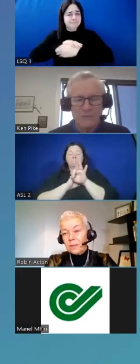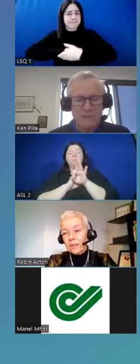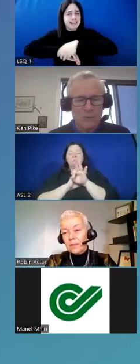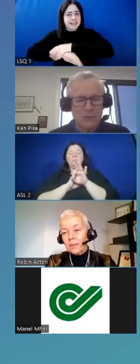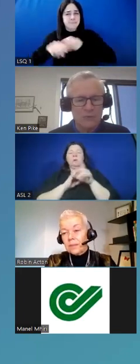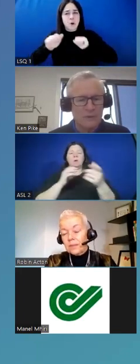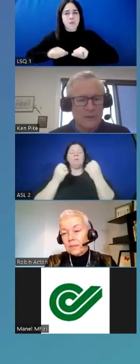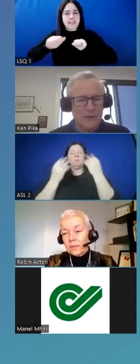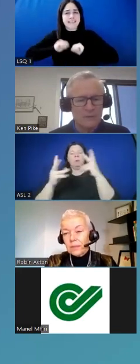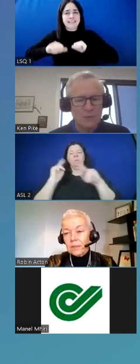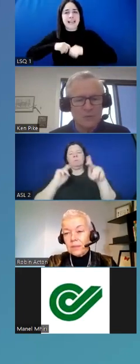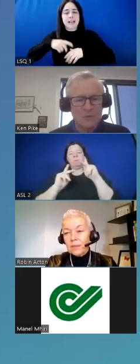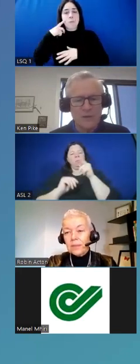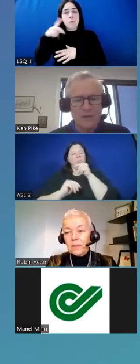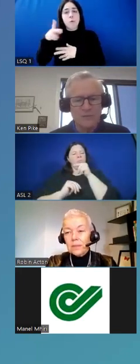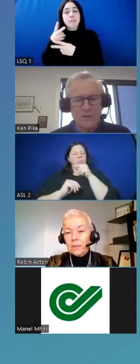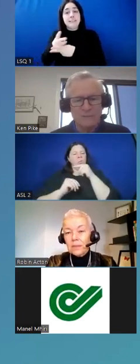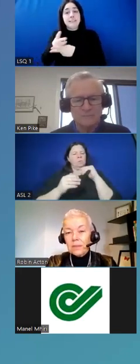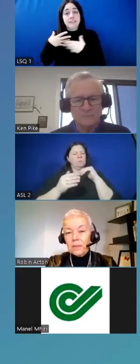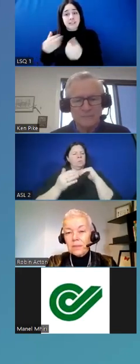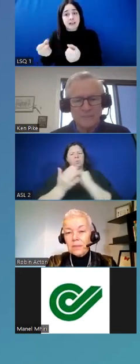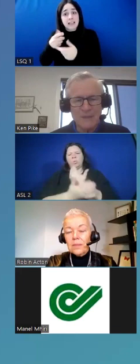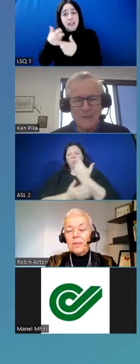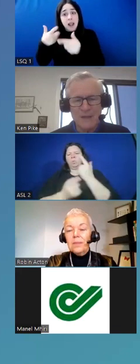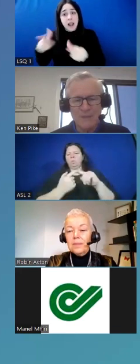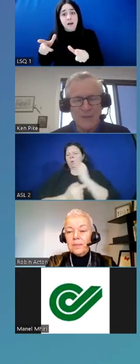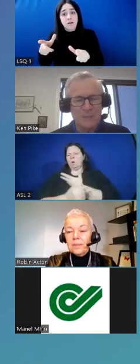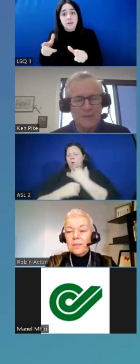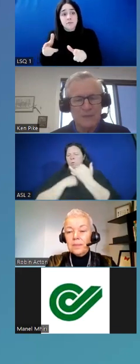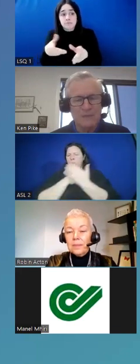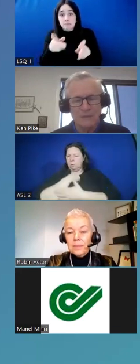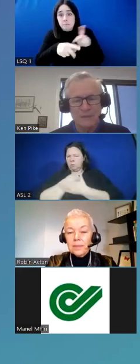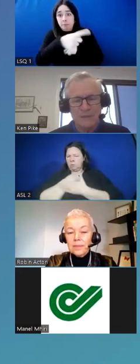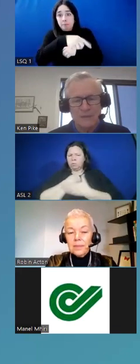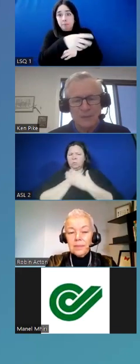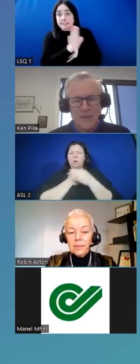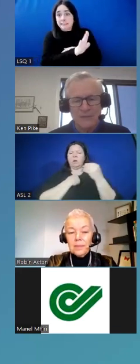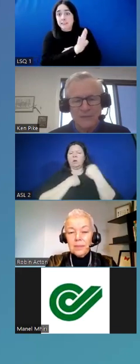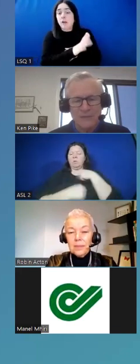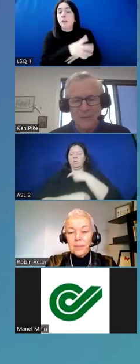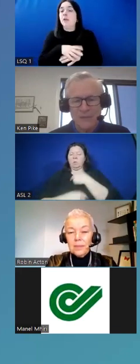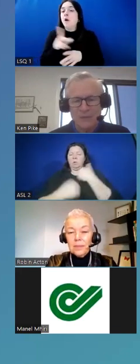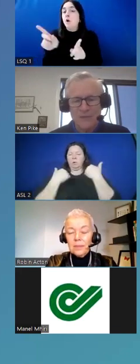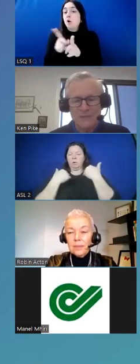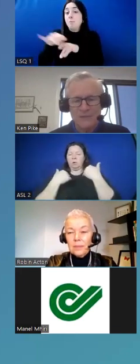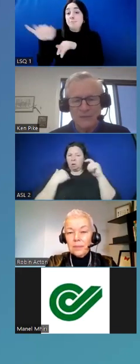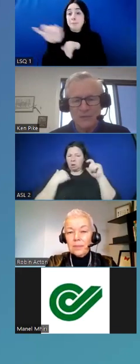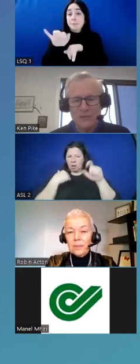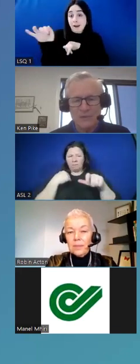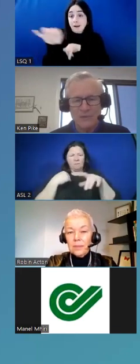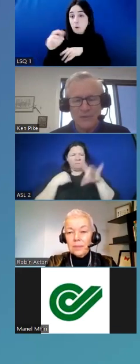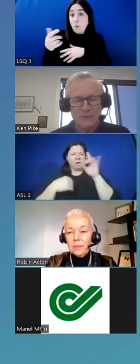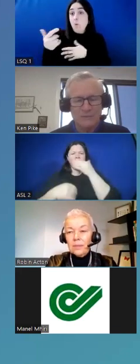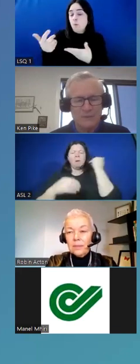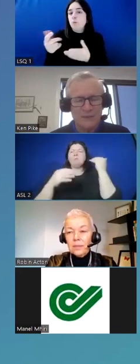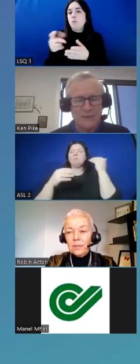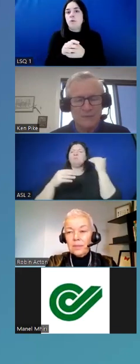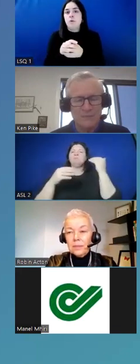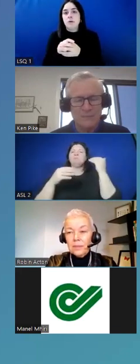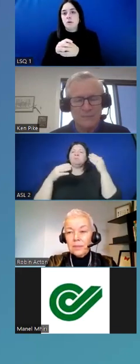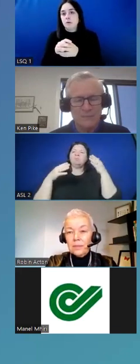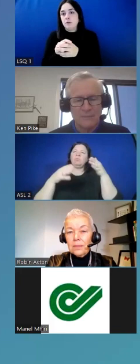lot of people who are new to our country, and we have to find better ways of ensuring that